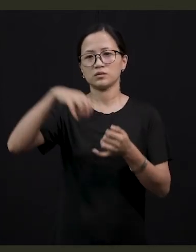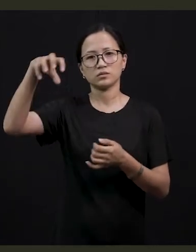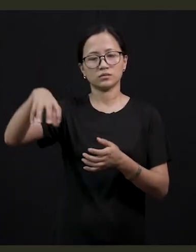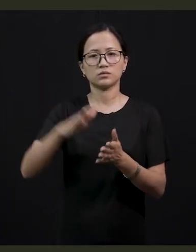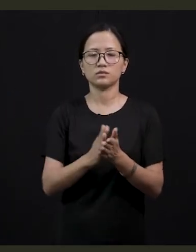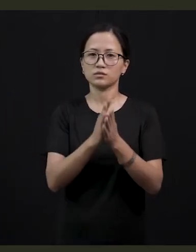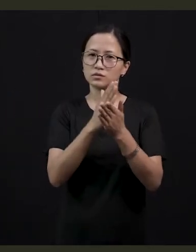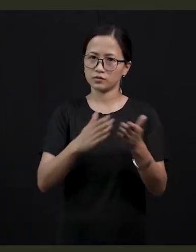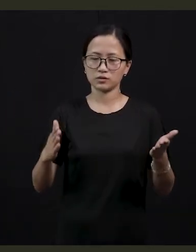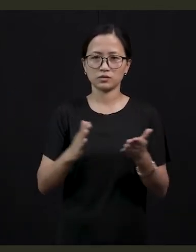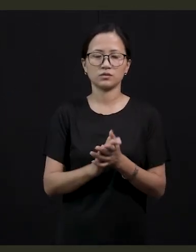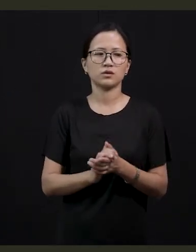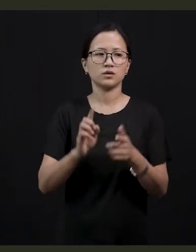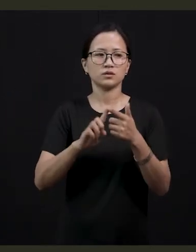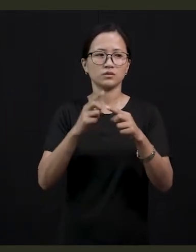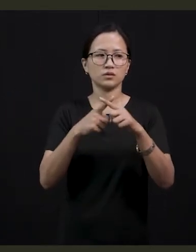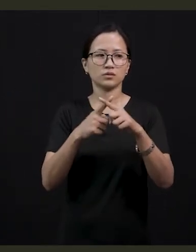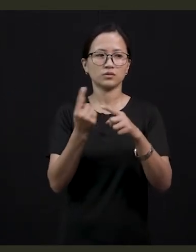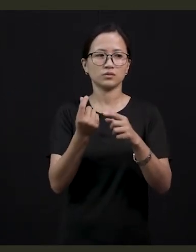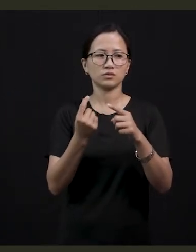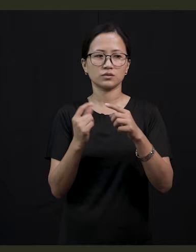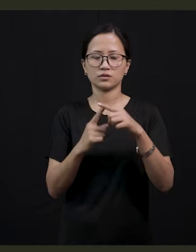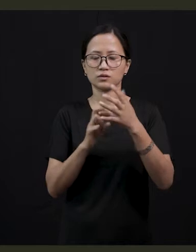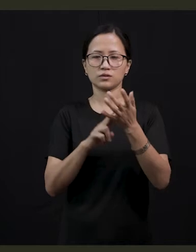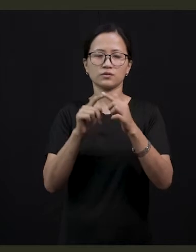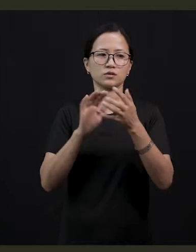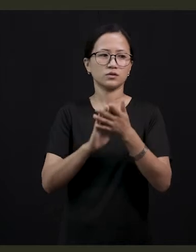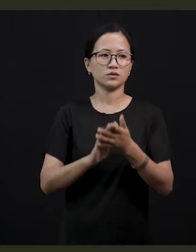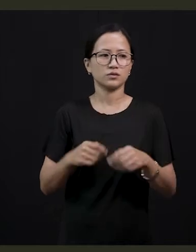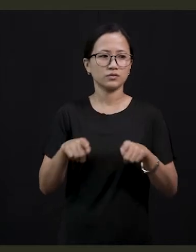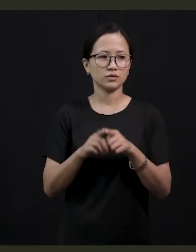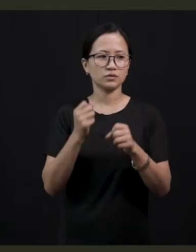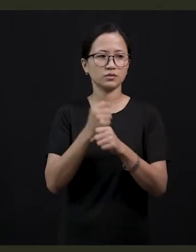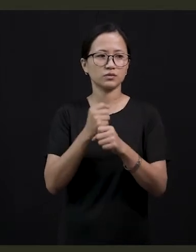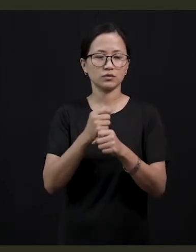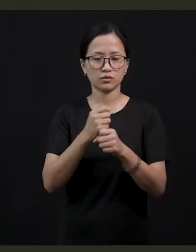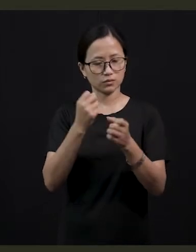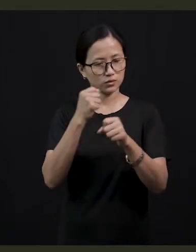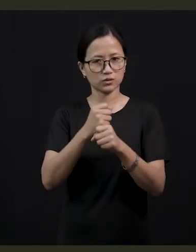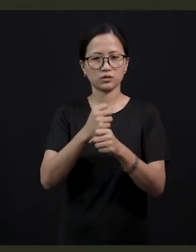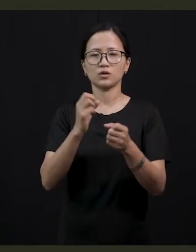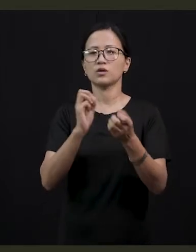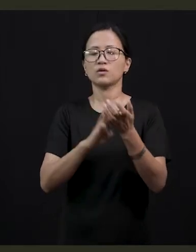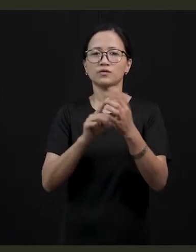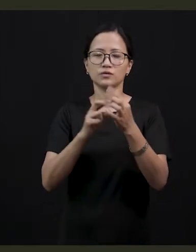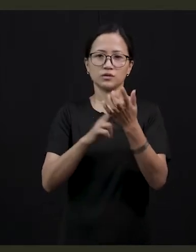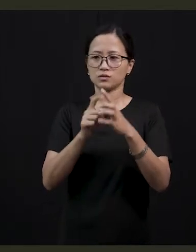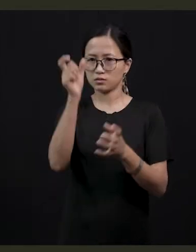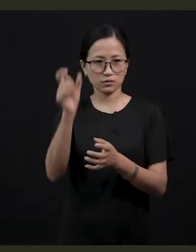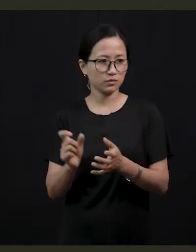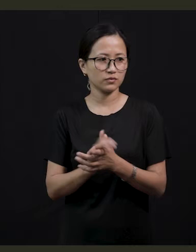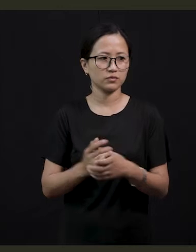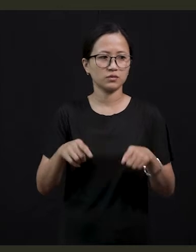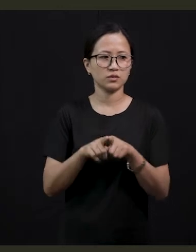is divided into executive, legislature and judiciary. Now, in your executive power, but